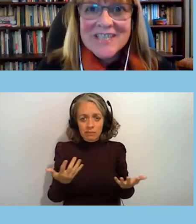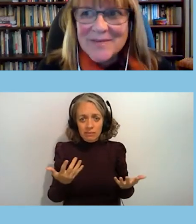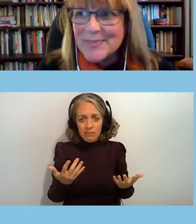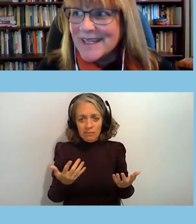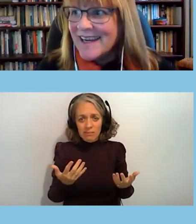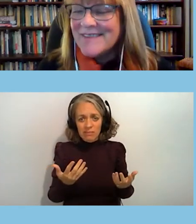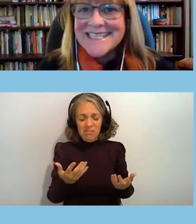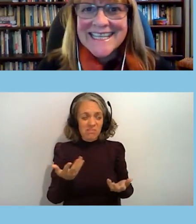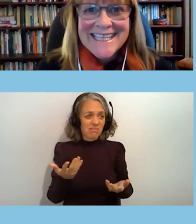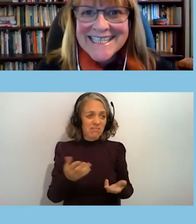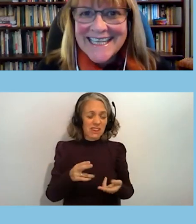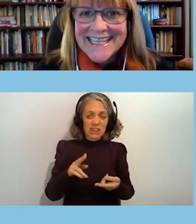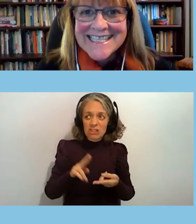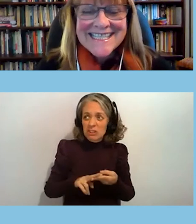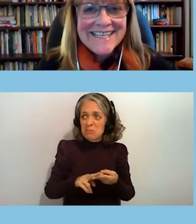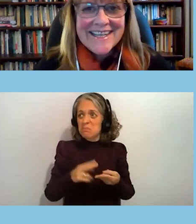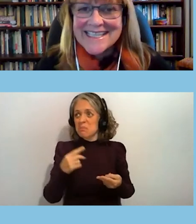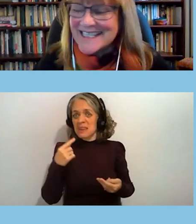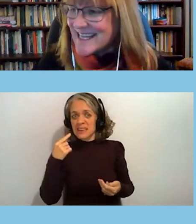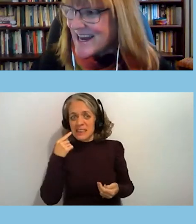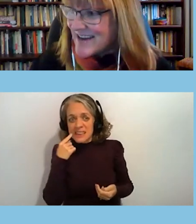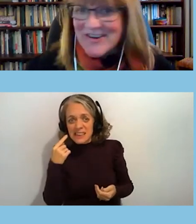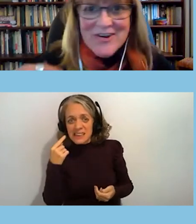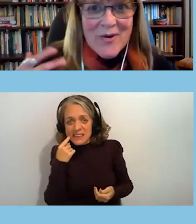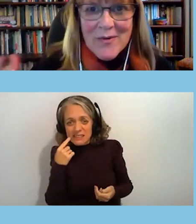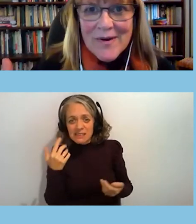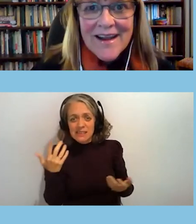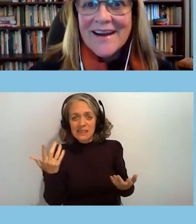it's cheap, if it's easy, it's still this